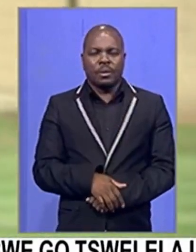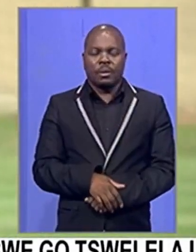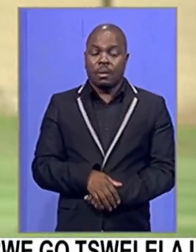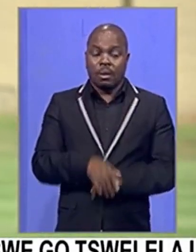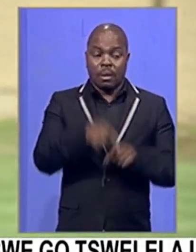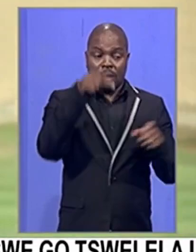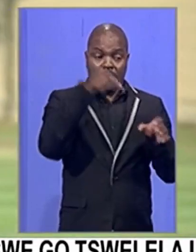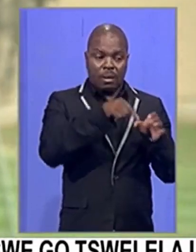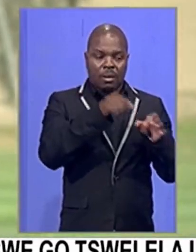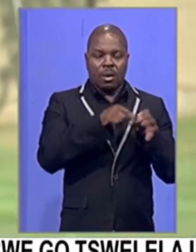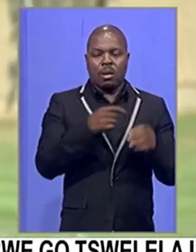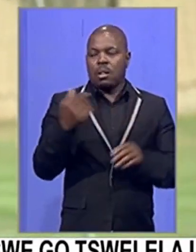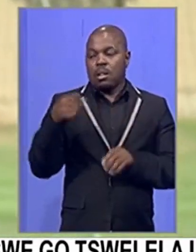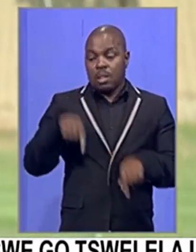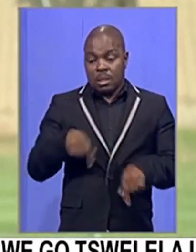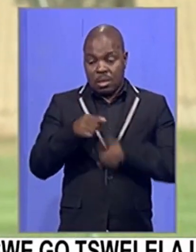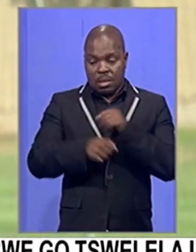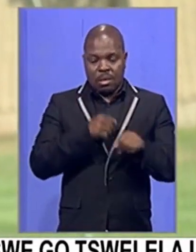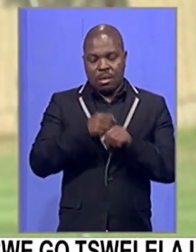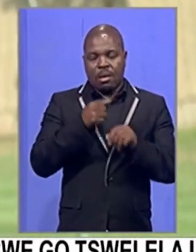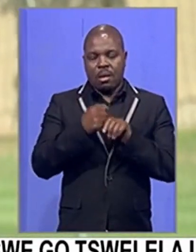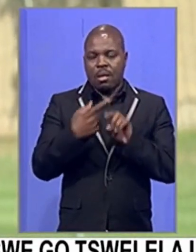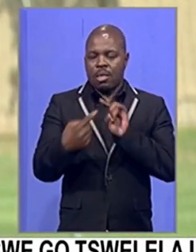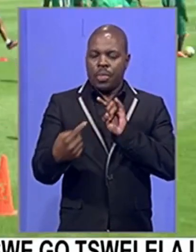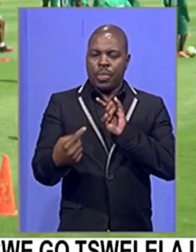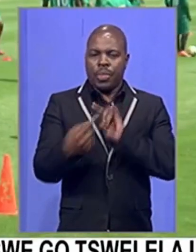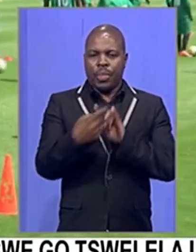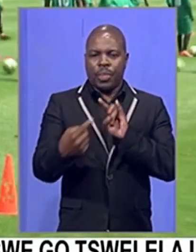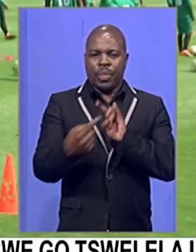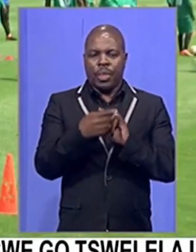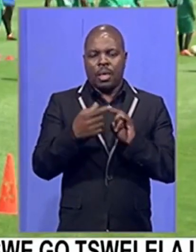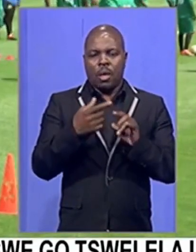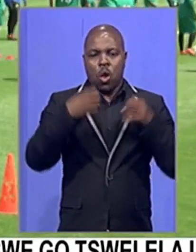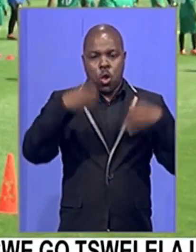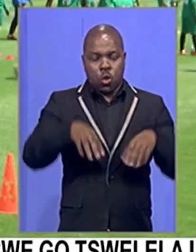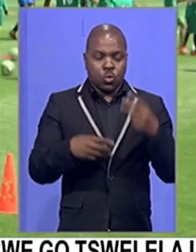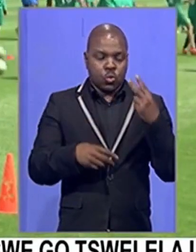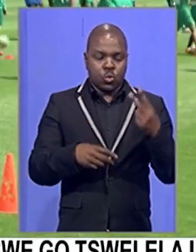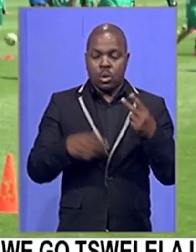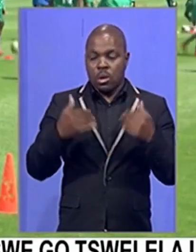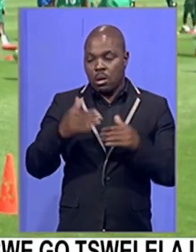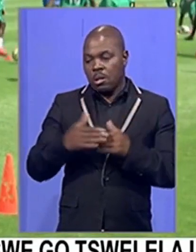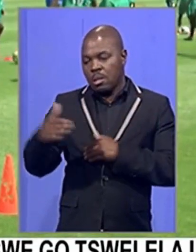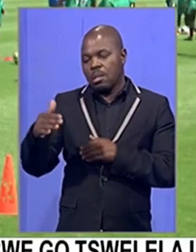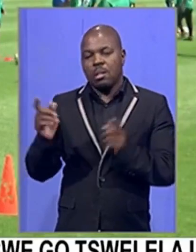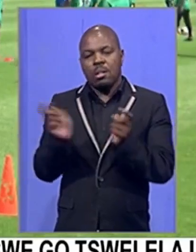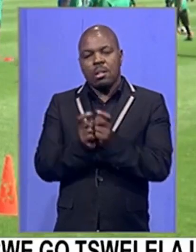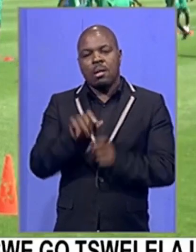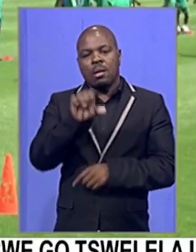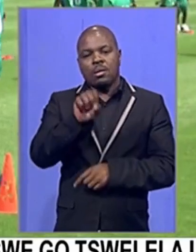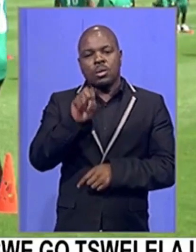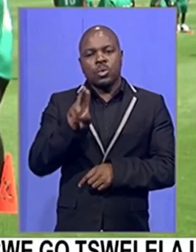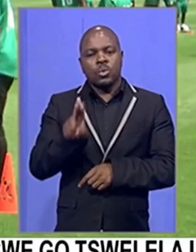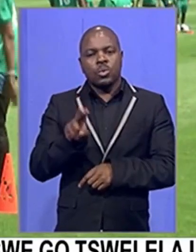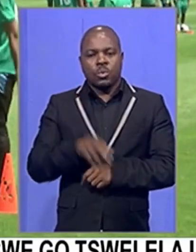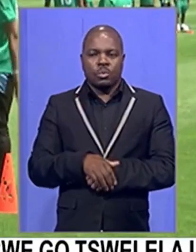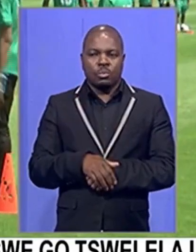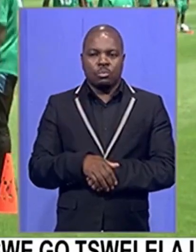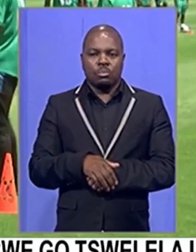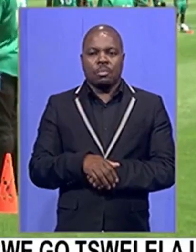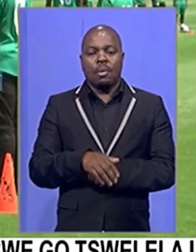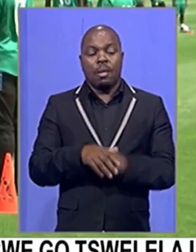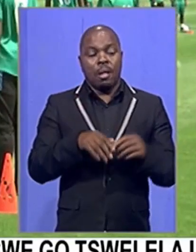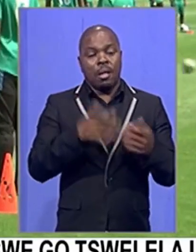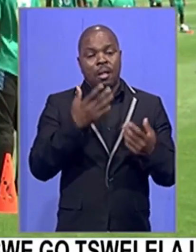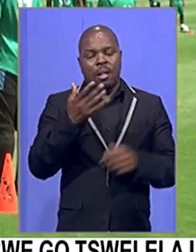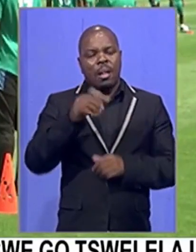lahlegetšwe dipapadi tše pedi mo sehleng se, gomme ba gahlana le SuperSport United mo papading yeo e latelago. Tahlegelo